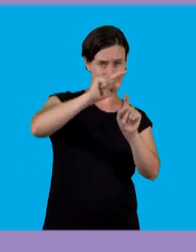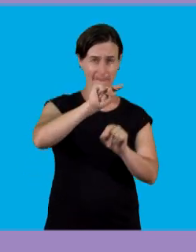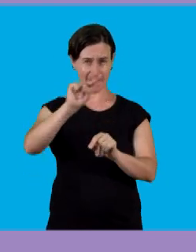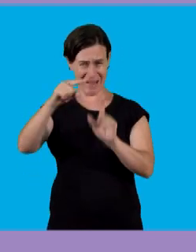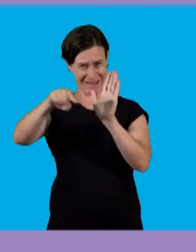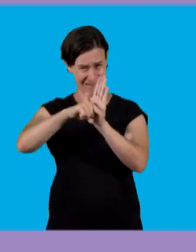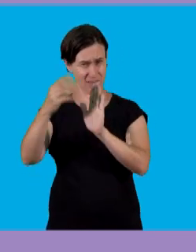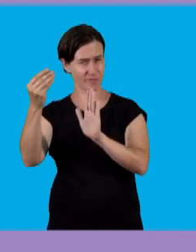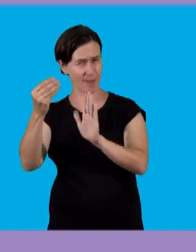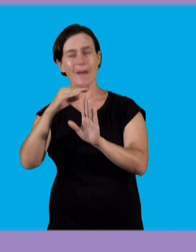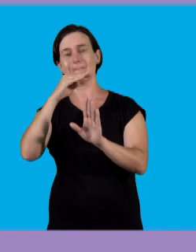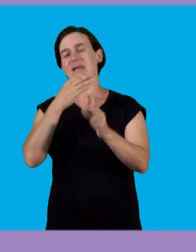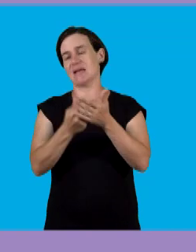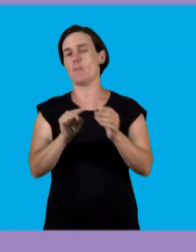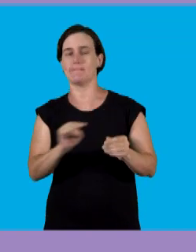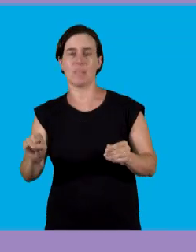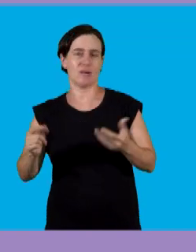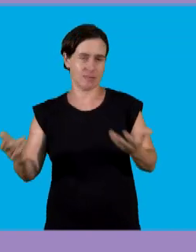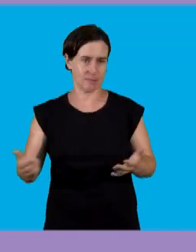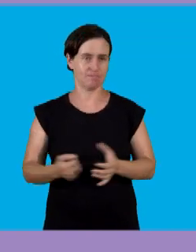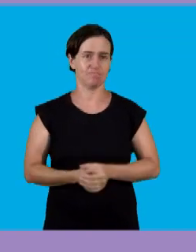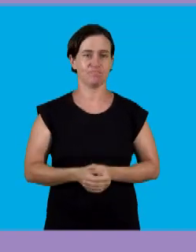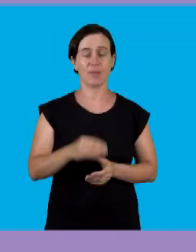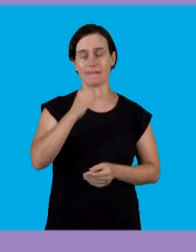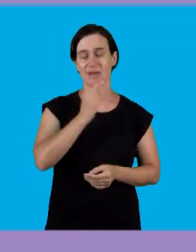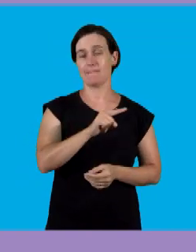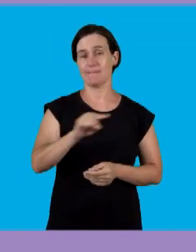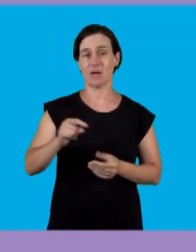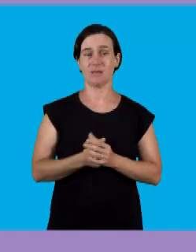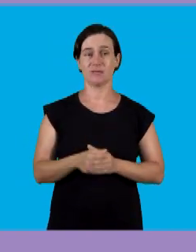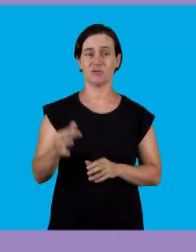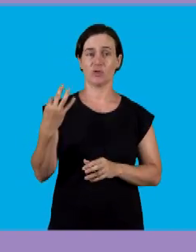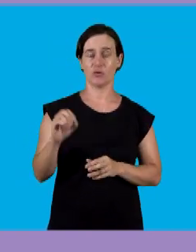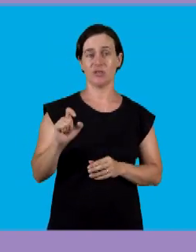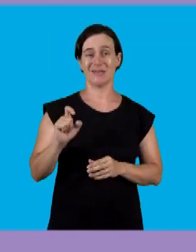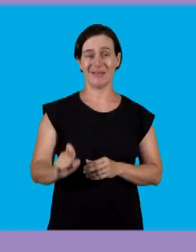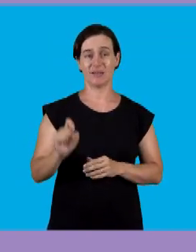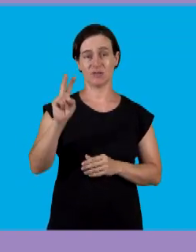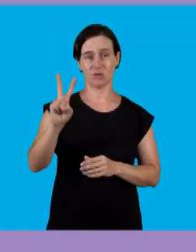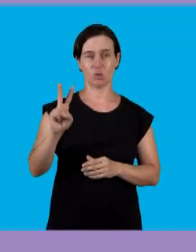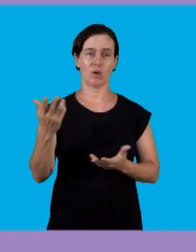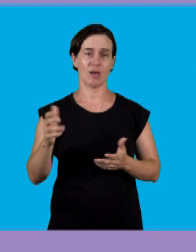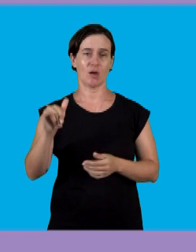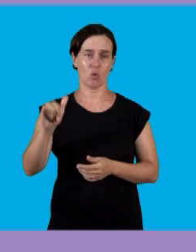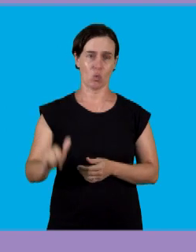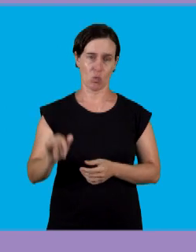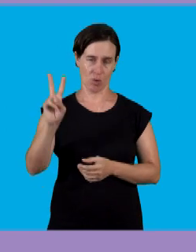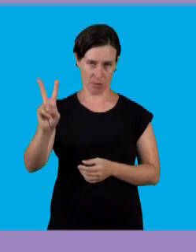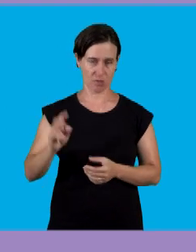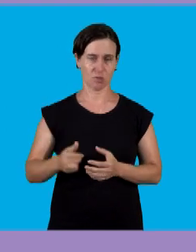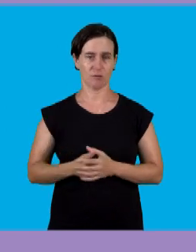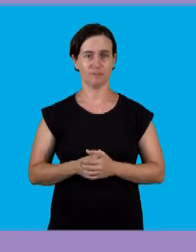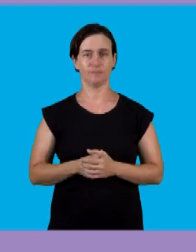the same as subtracting its additive inverse. So we are going to subtract 30, and we are going to have x